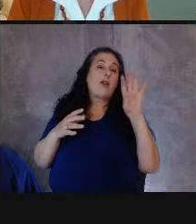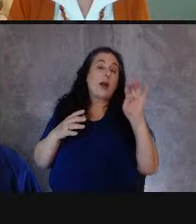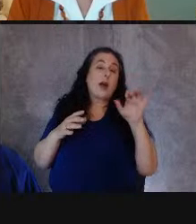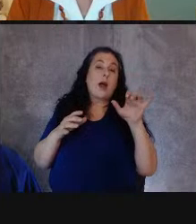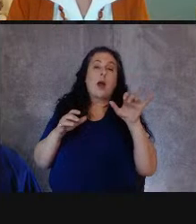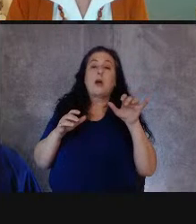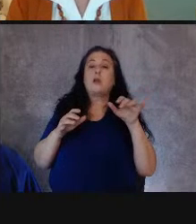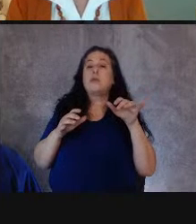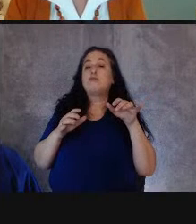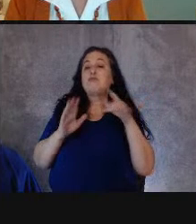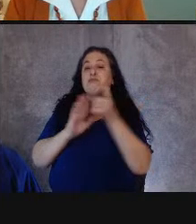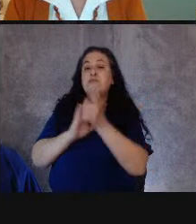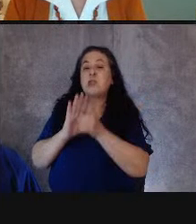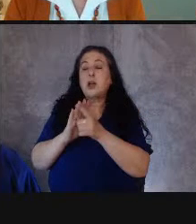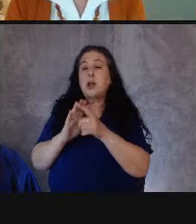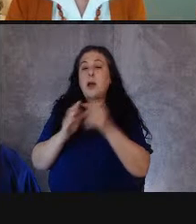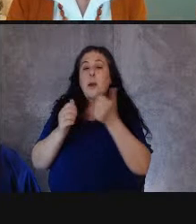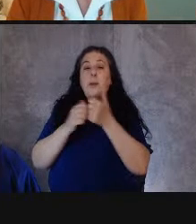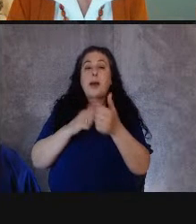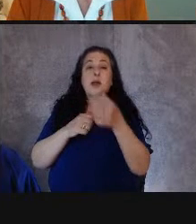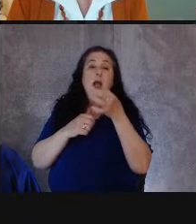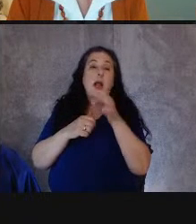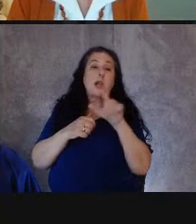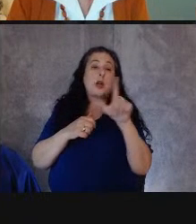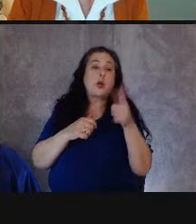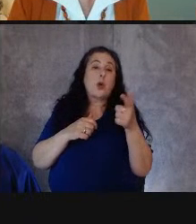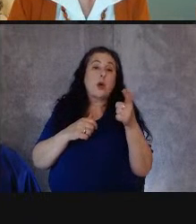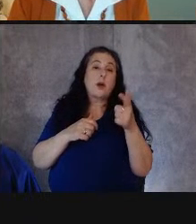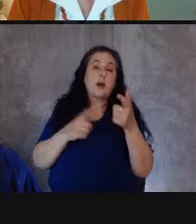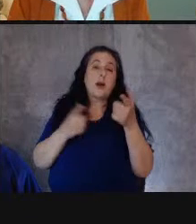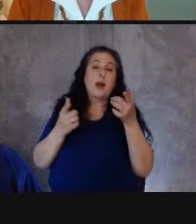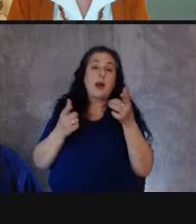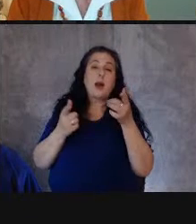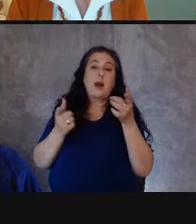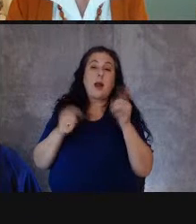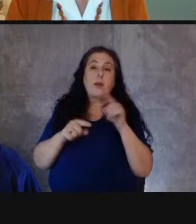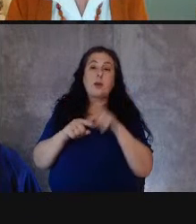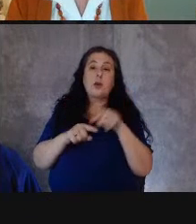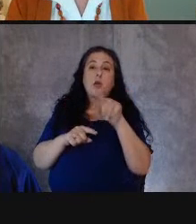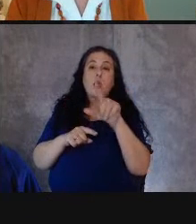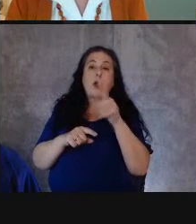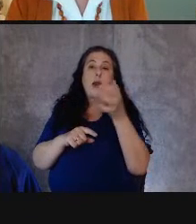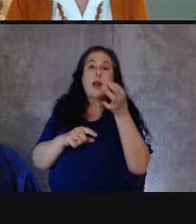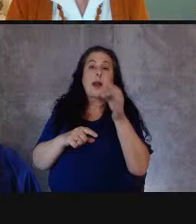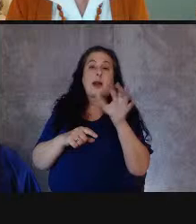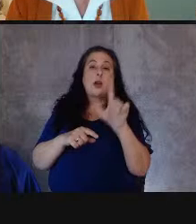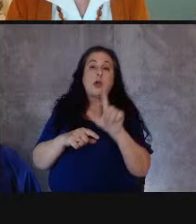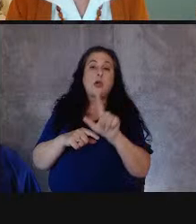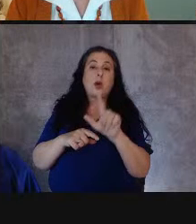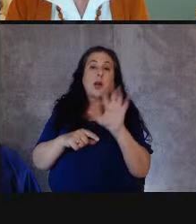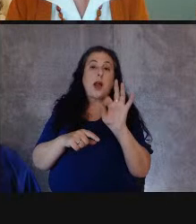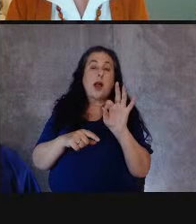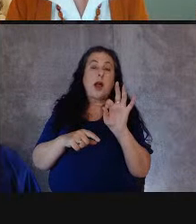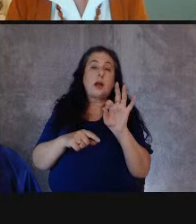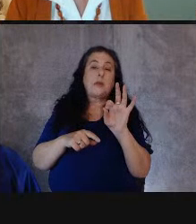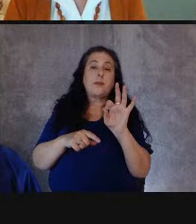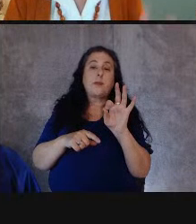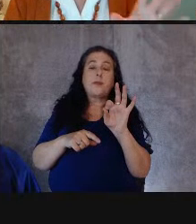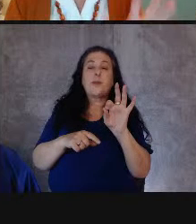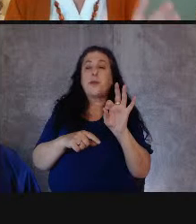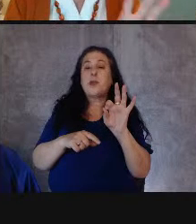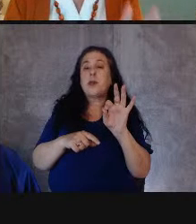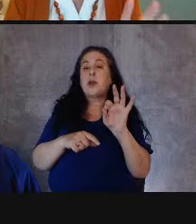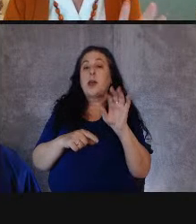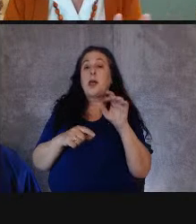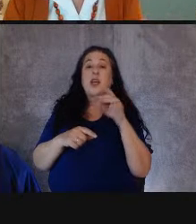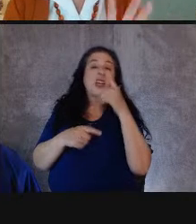Congress in 1921. It stayed in effect until 1929. And what this did, it was very interesting,